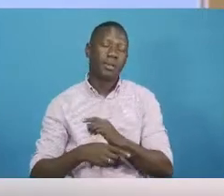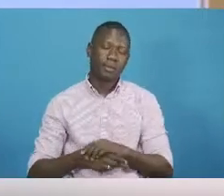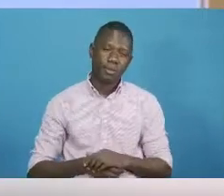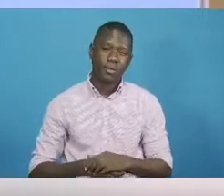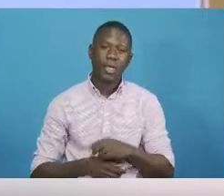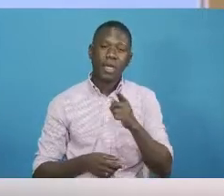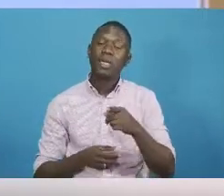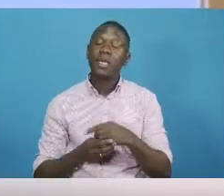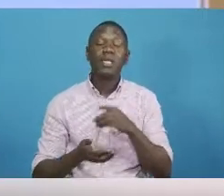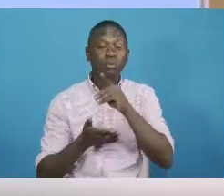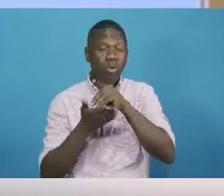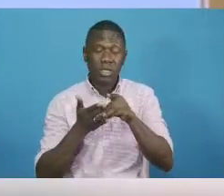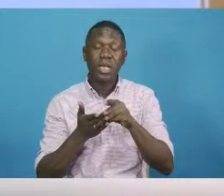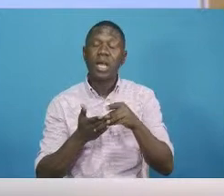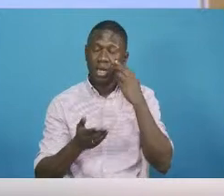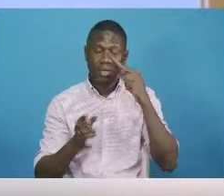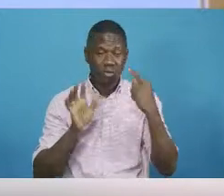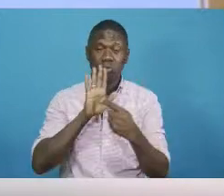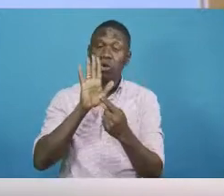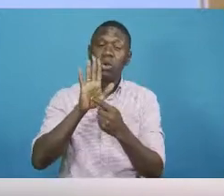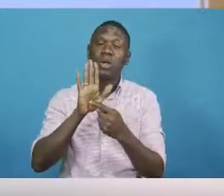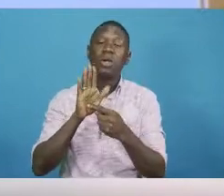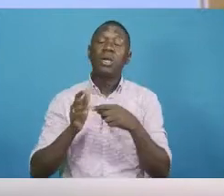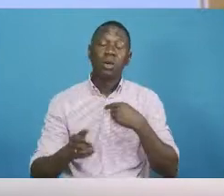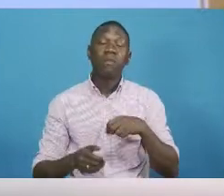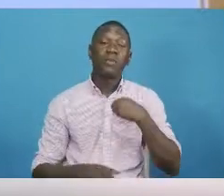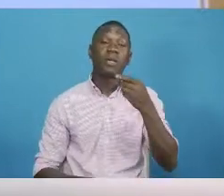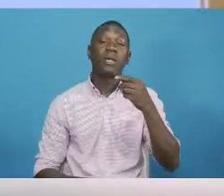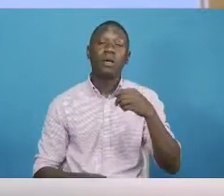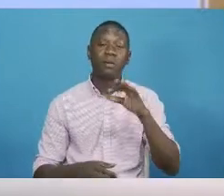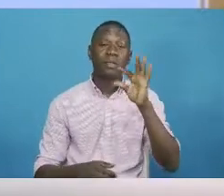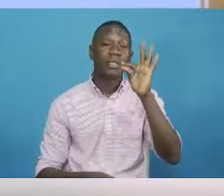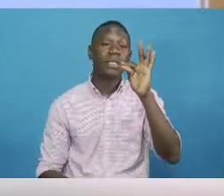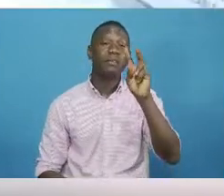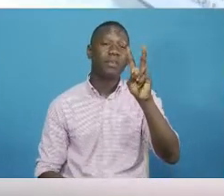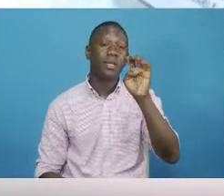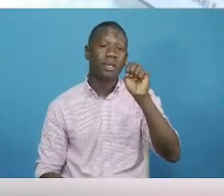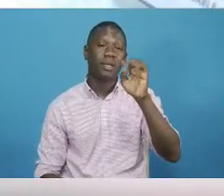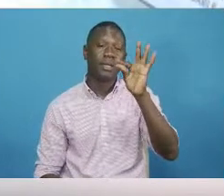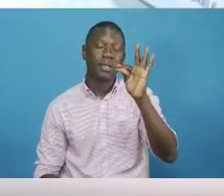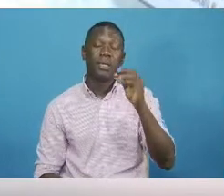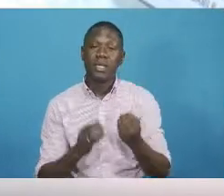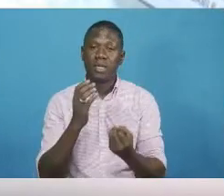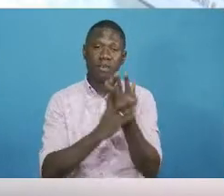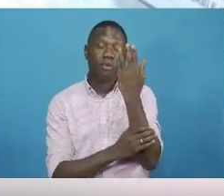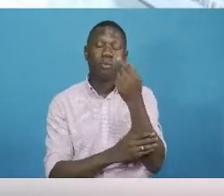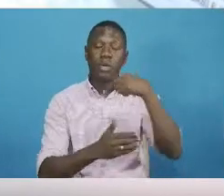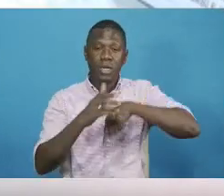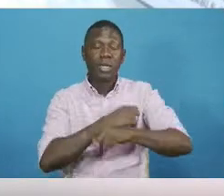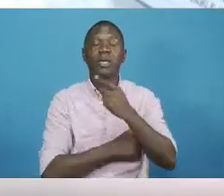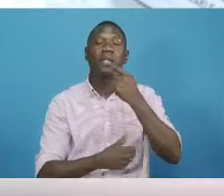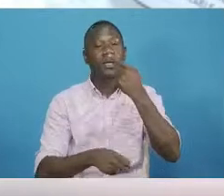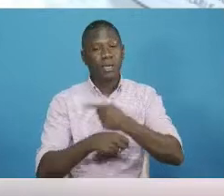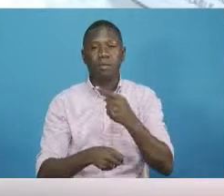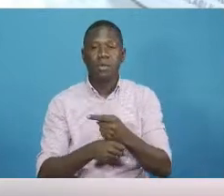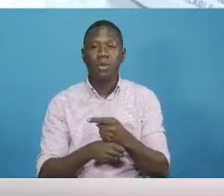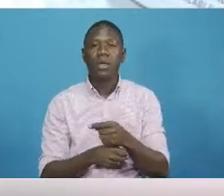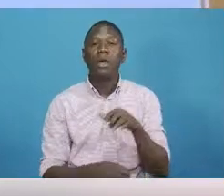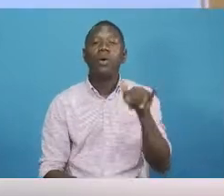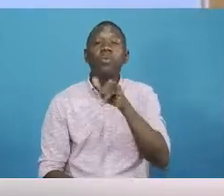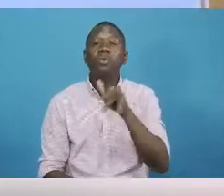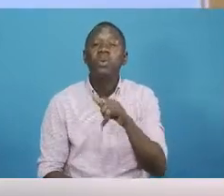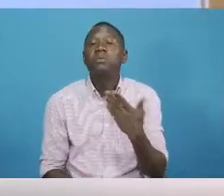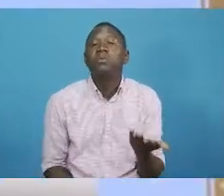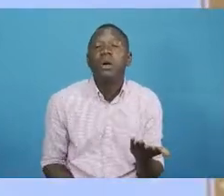reflected in the started vision of the TVET development in the Gambia, which is